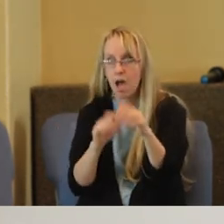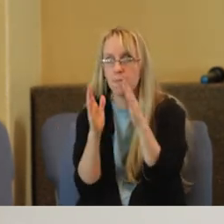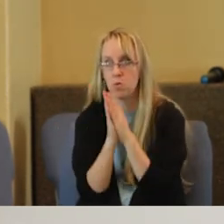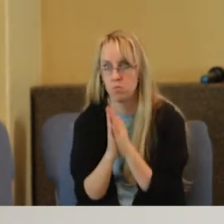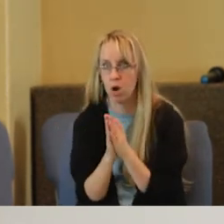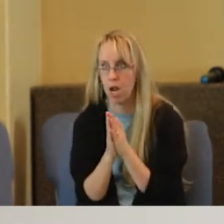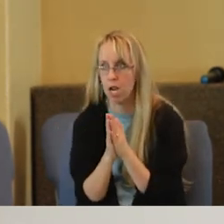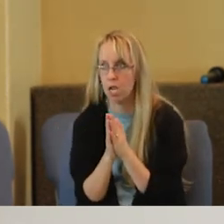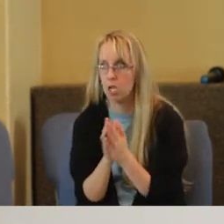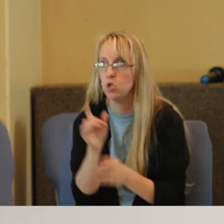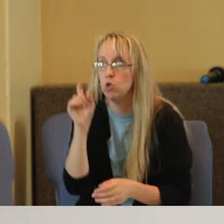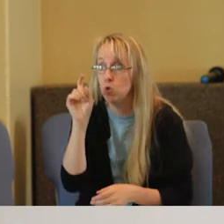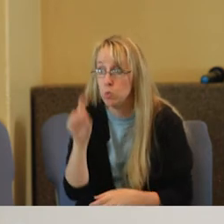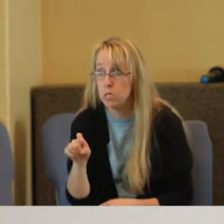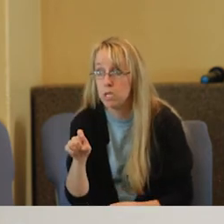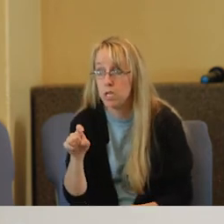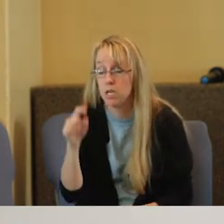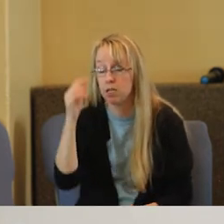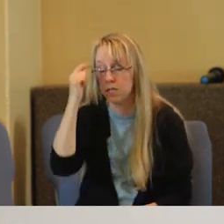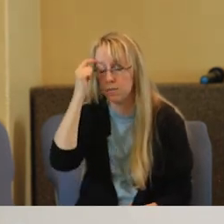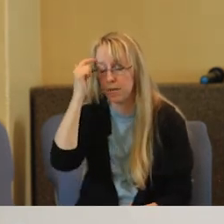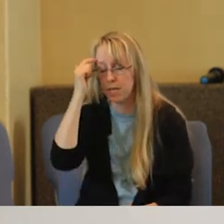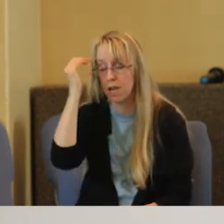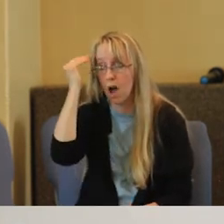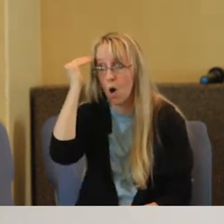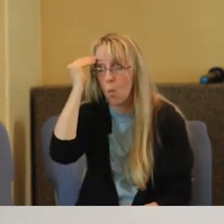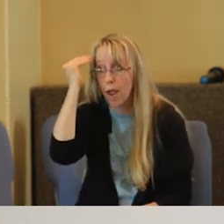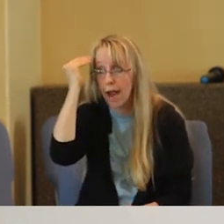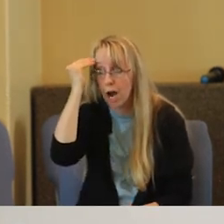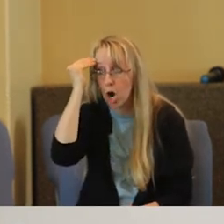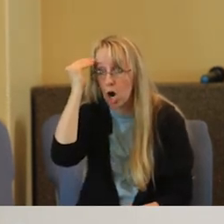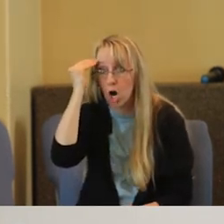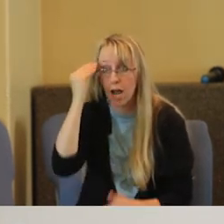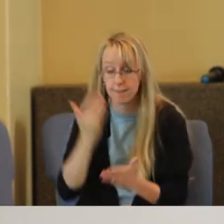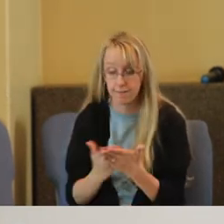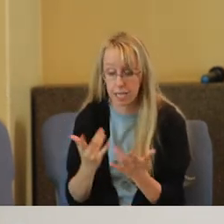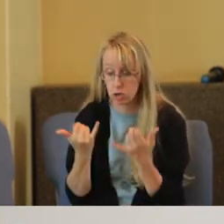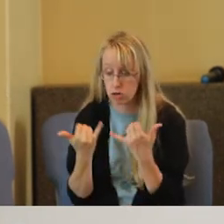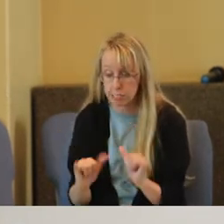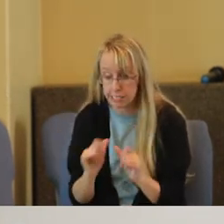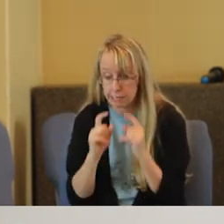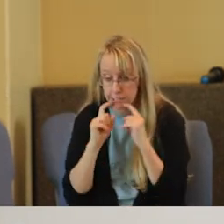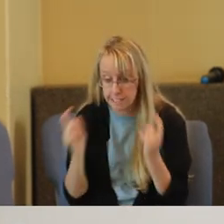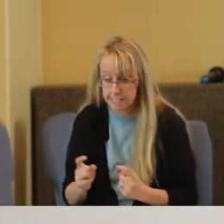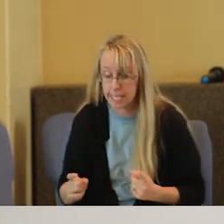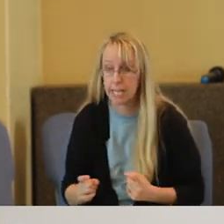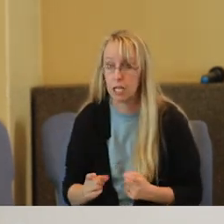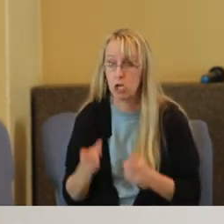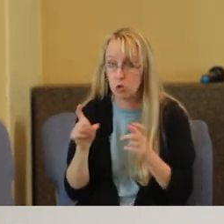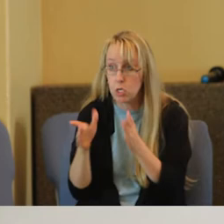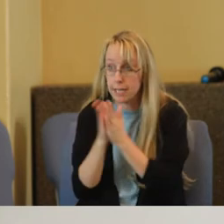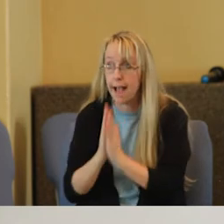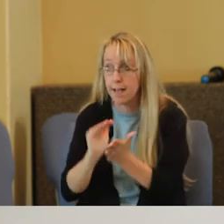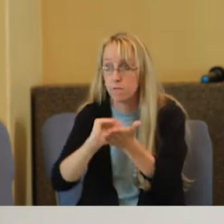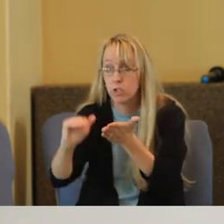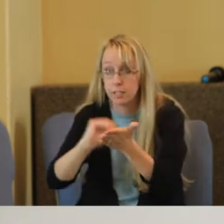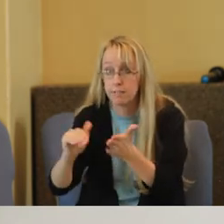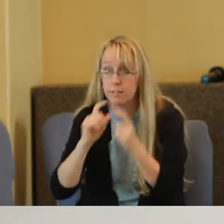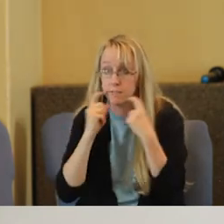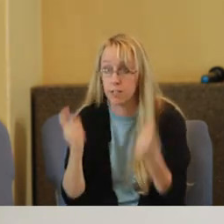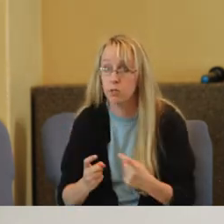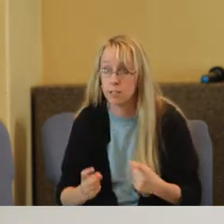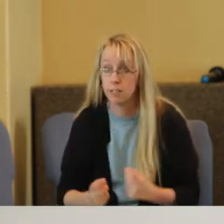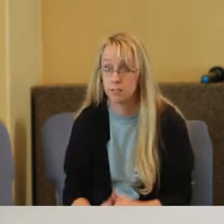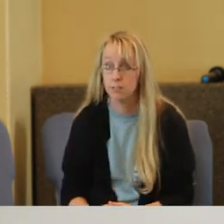you need to be cognitive to the fact that you are still a sinner and you need to ask for forgiveness of those sins.